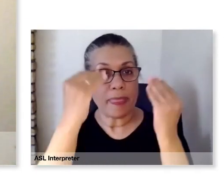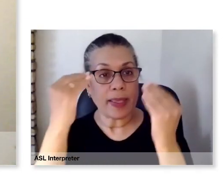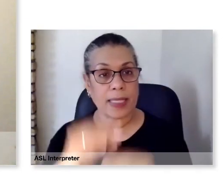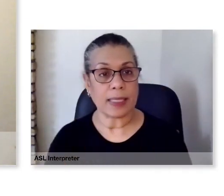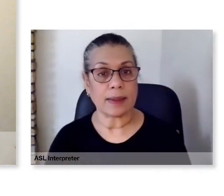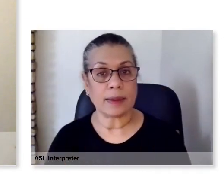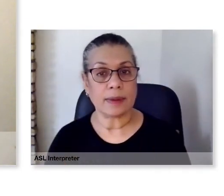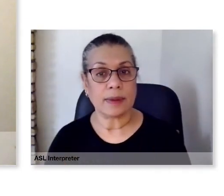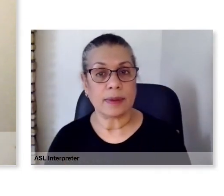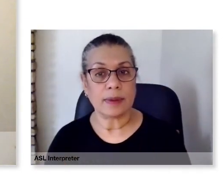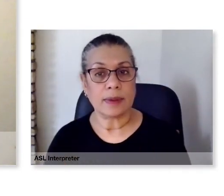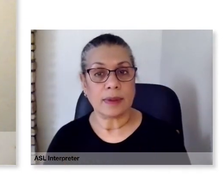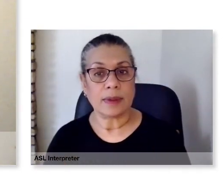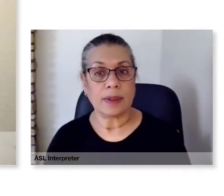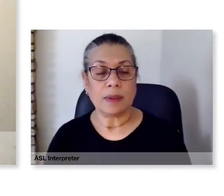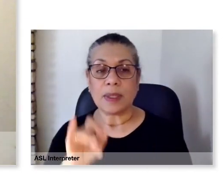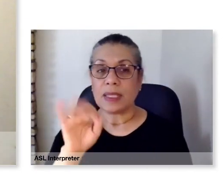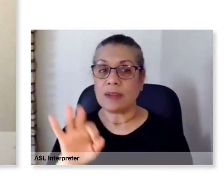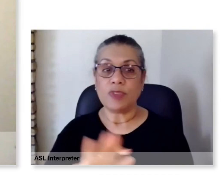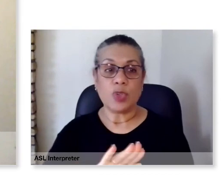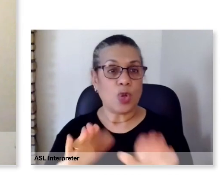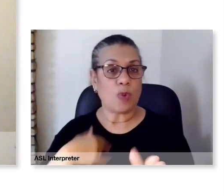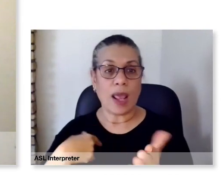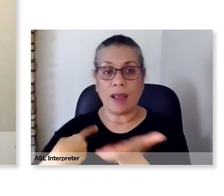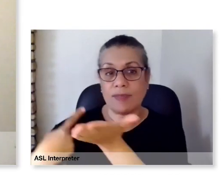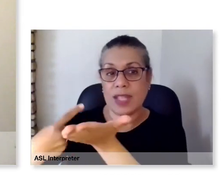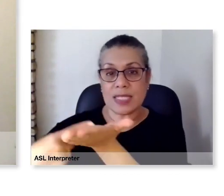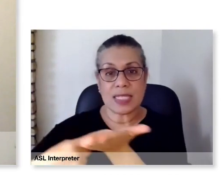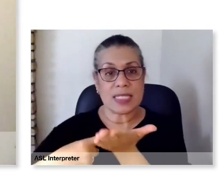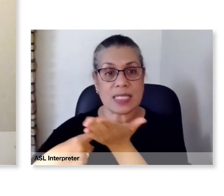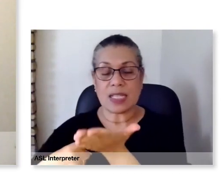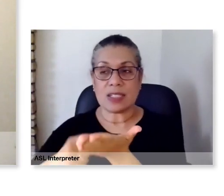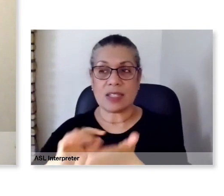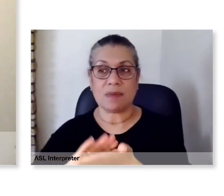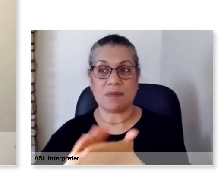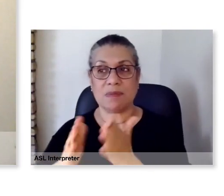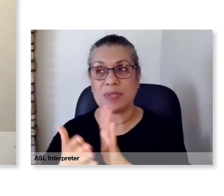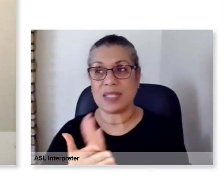absence of that conversation, then it just ends up